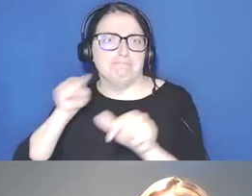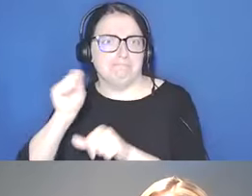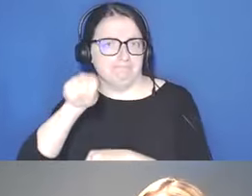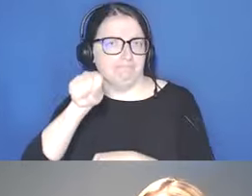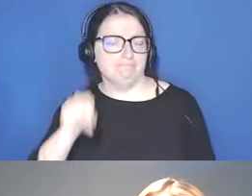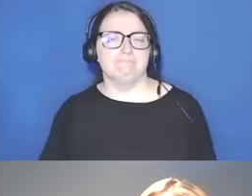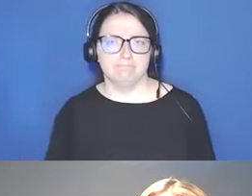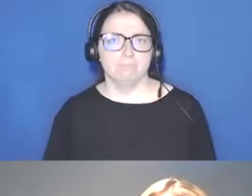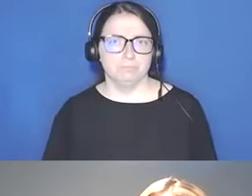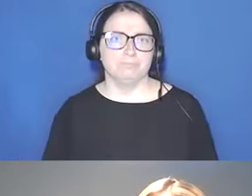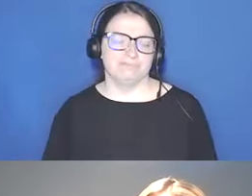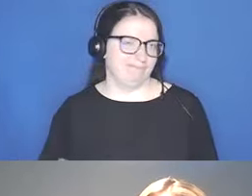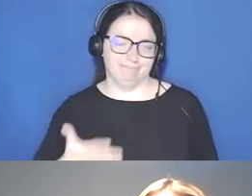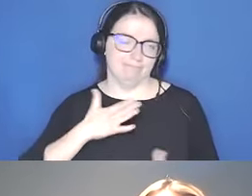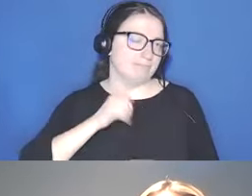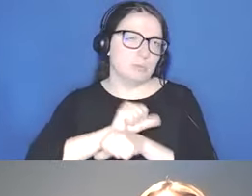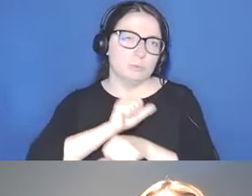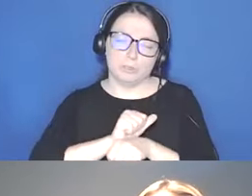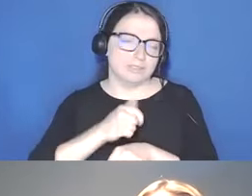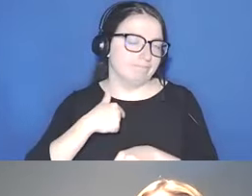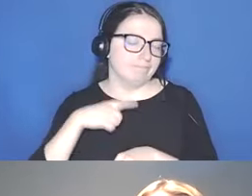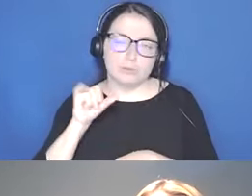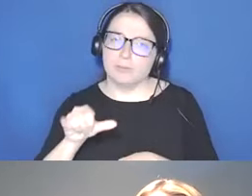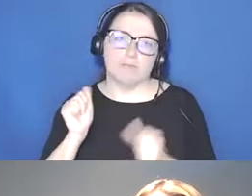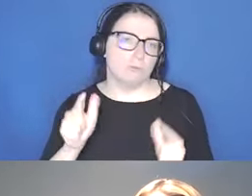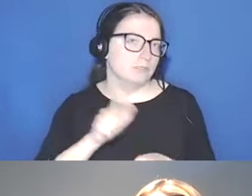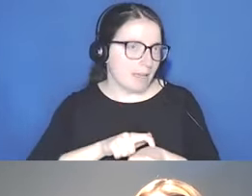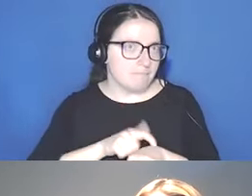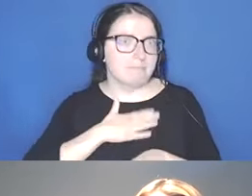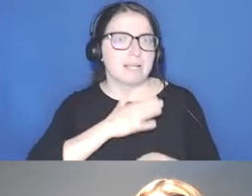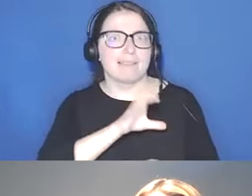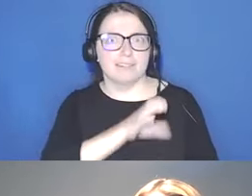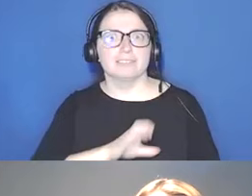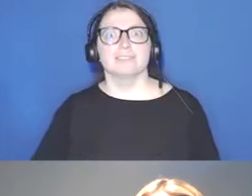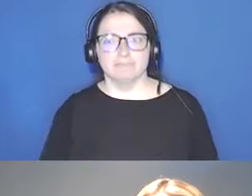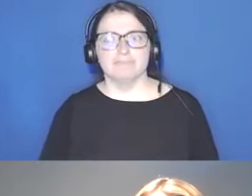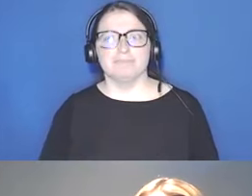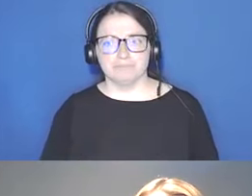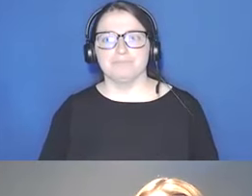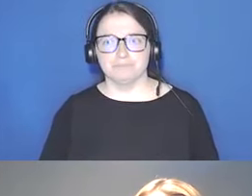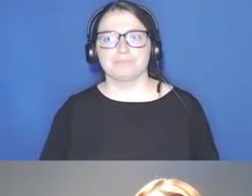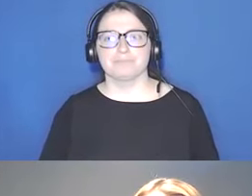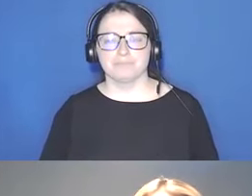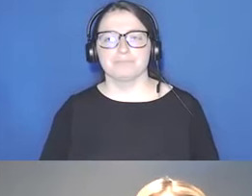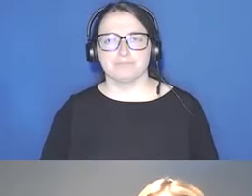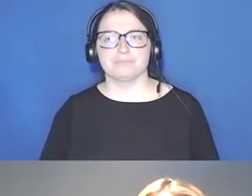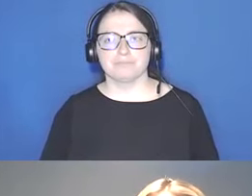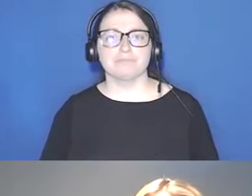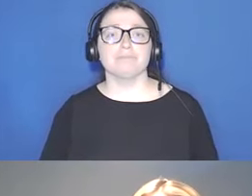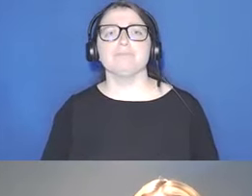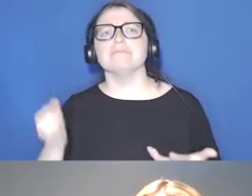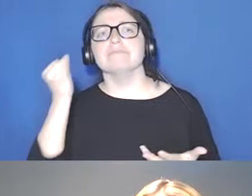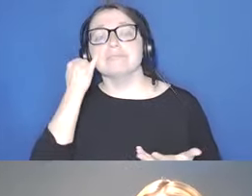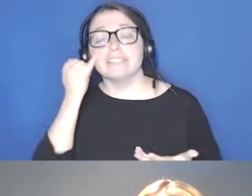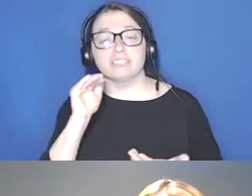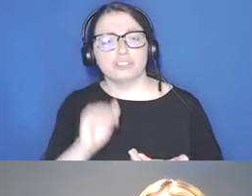questions, since that's something that I do in clinic. When we're trying to determine whether a child